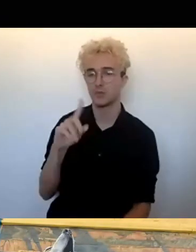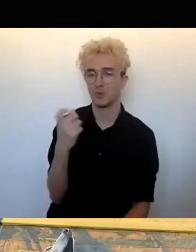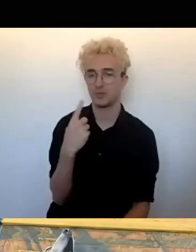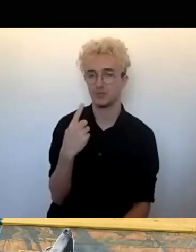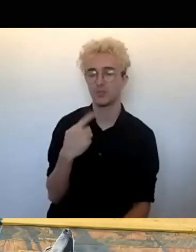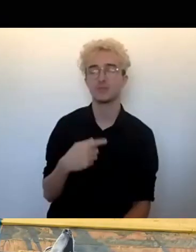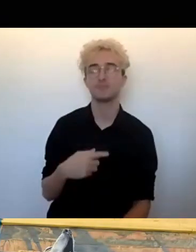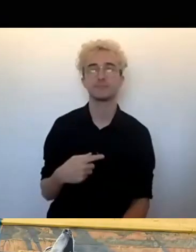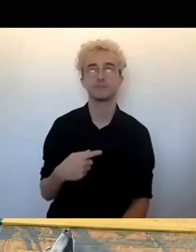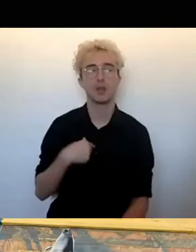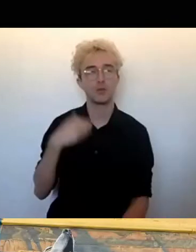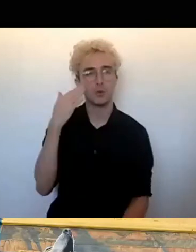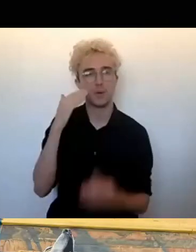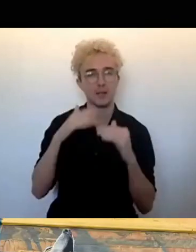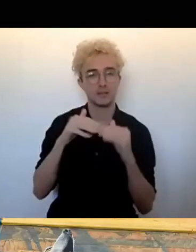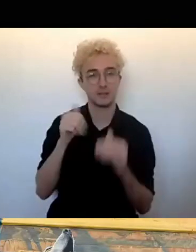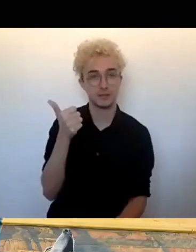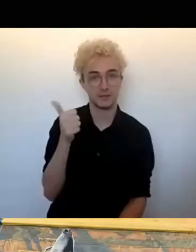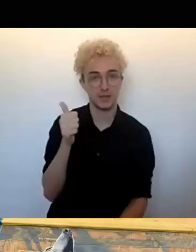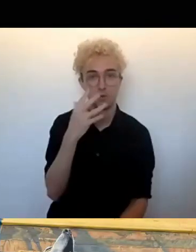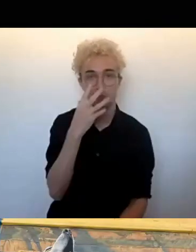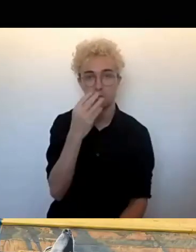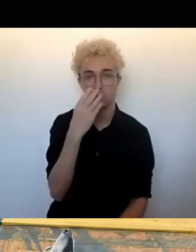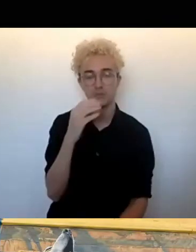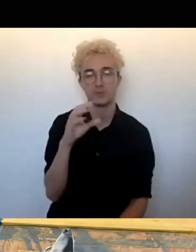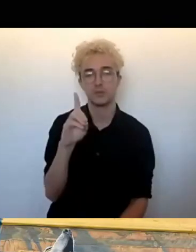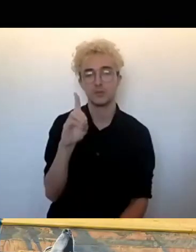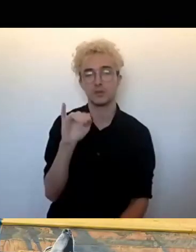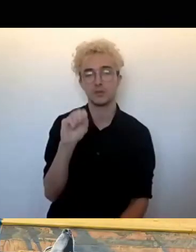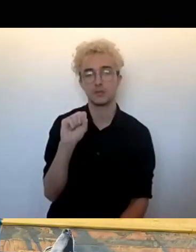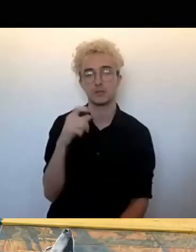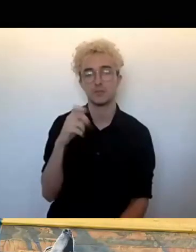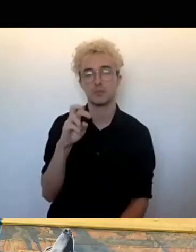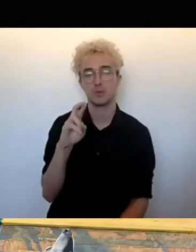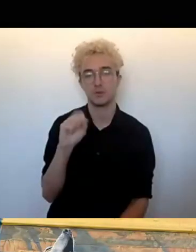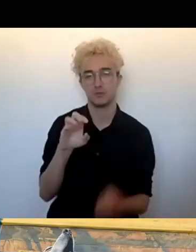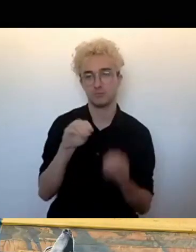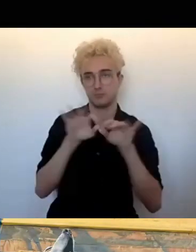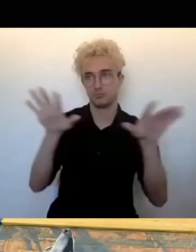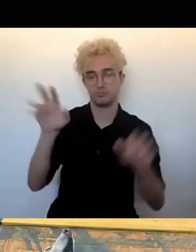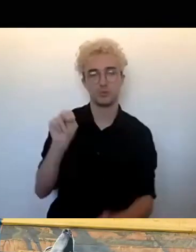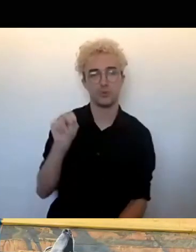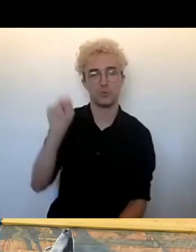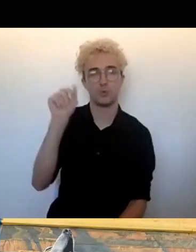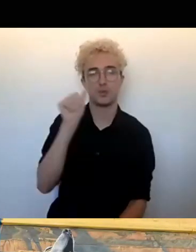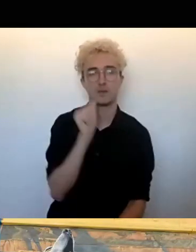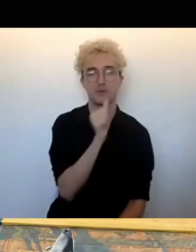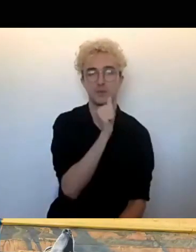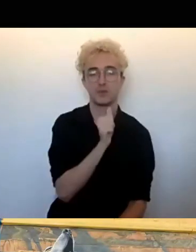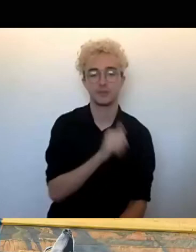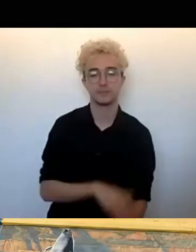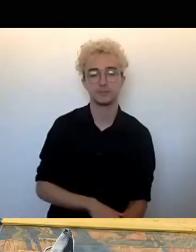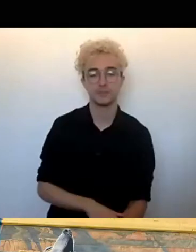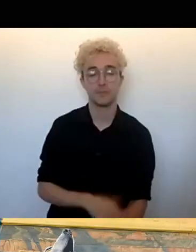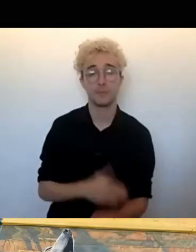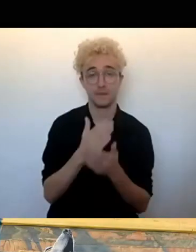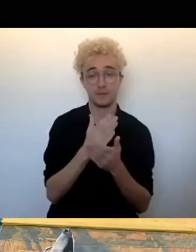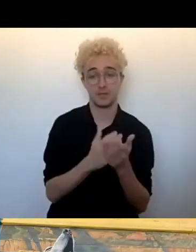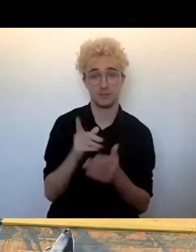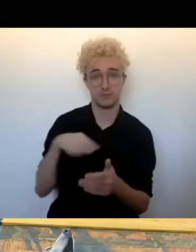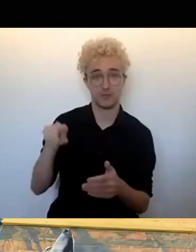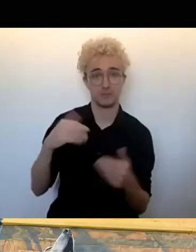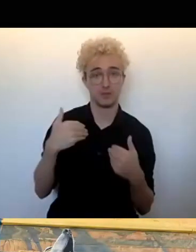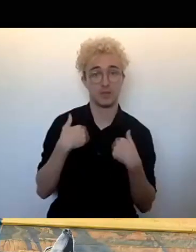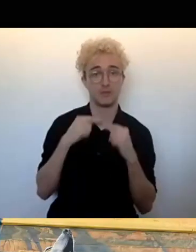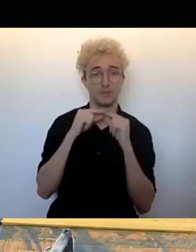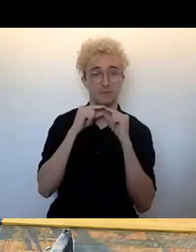10 wolves that have dispersed to northern Arizona. Some of them that have been collared with